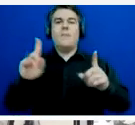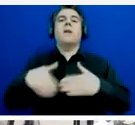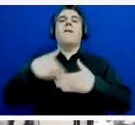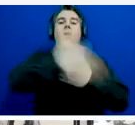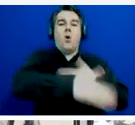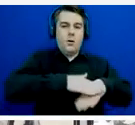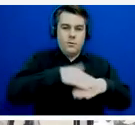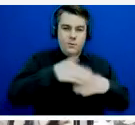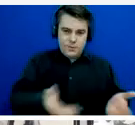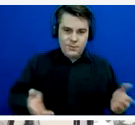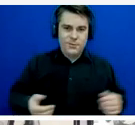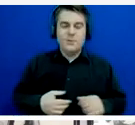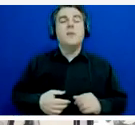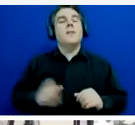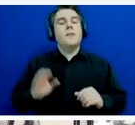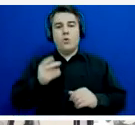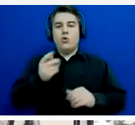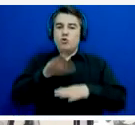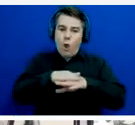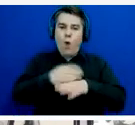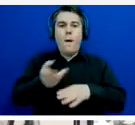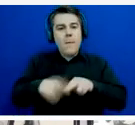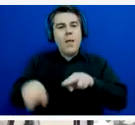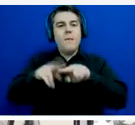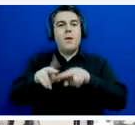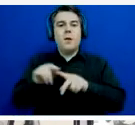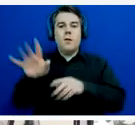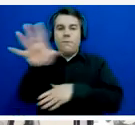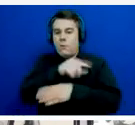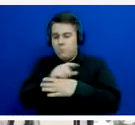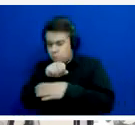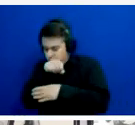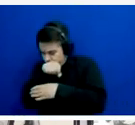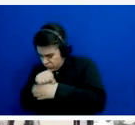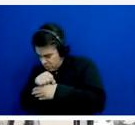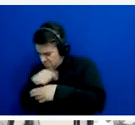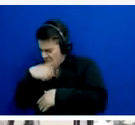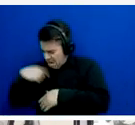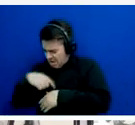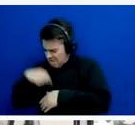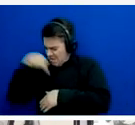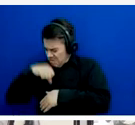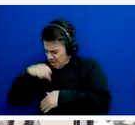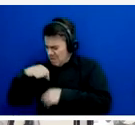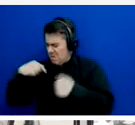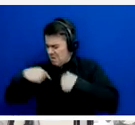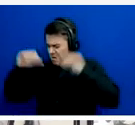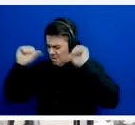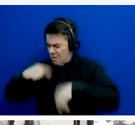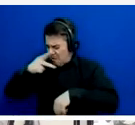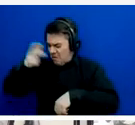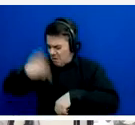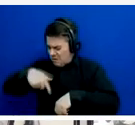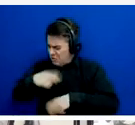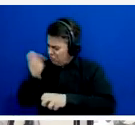it'll slowly build. But if you're just over in the corner, berating yourself, being down on yourself, thinking it's going to be so hard